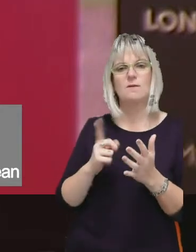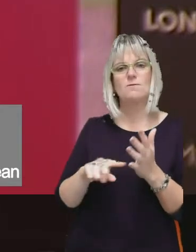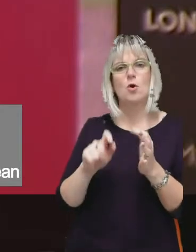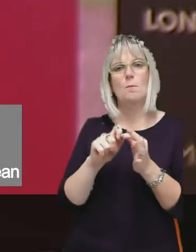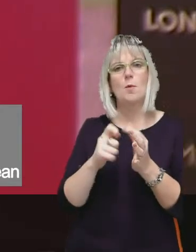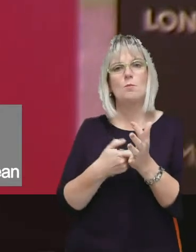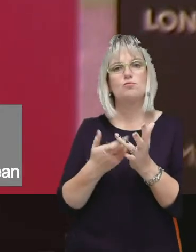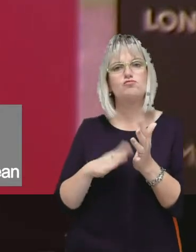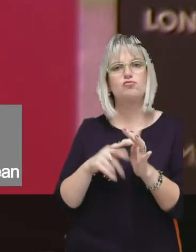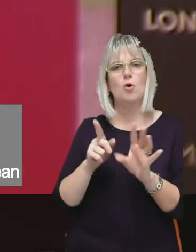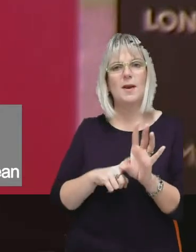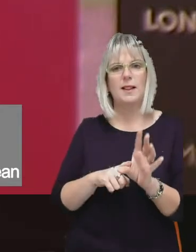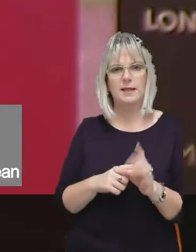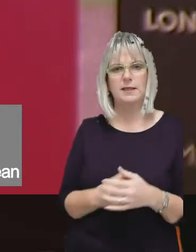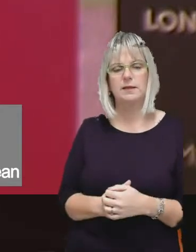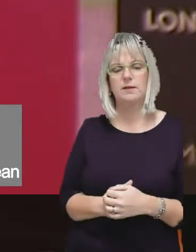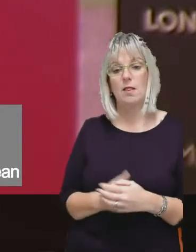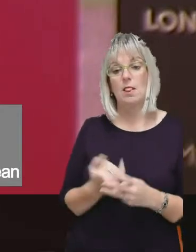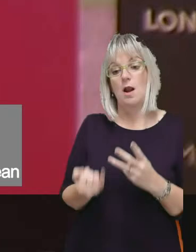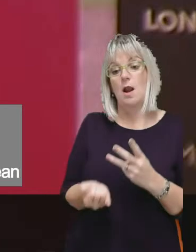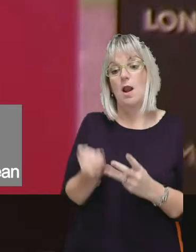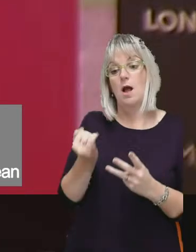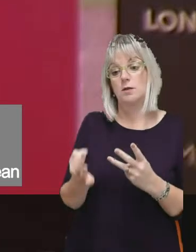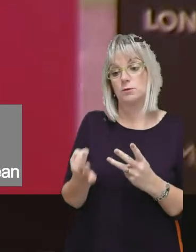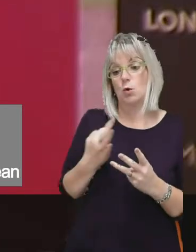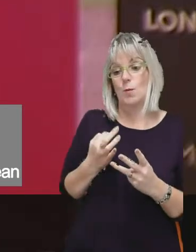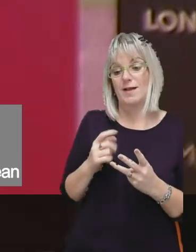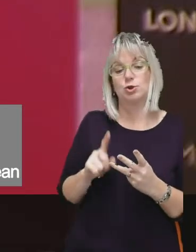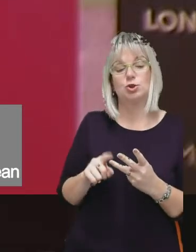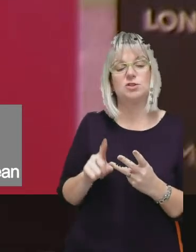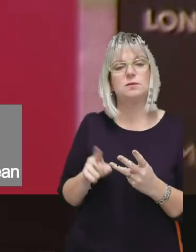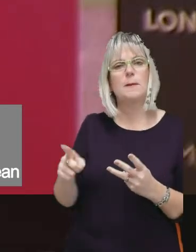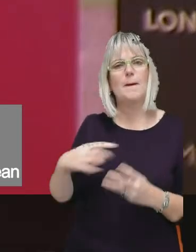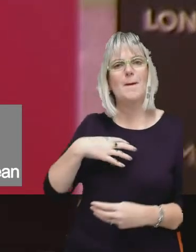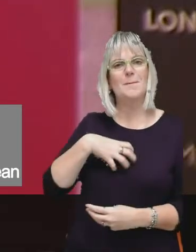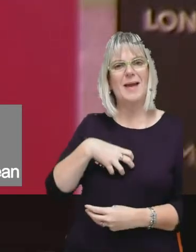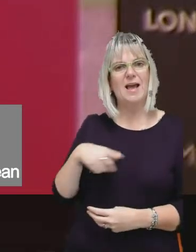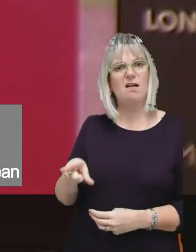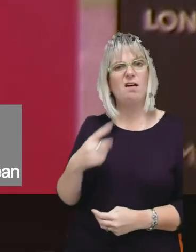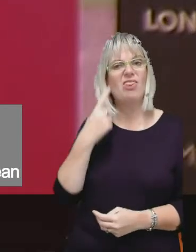is, what does the Mayor think is acceptable to allow,